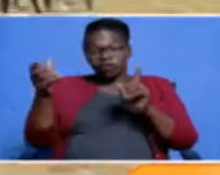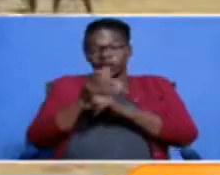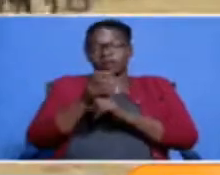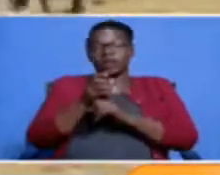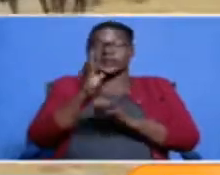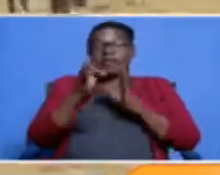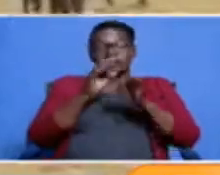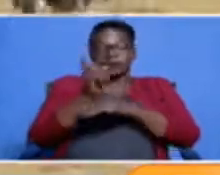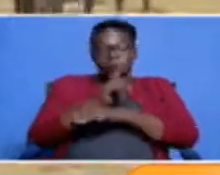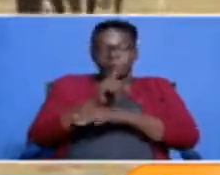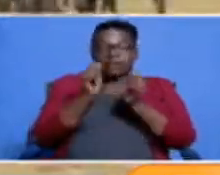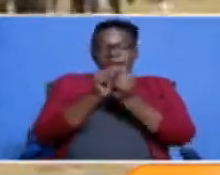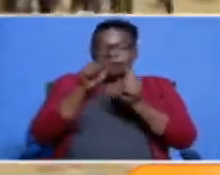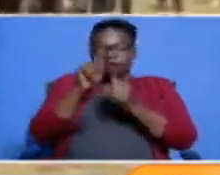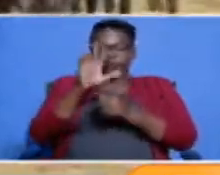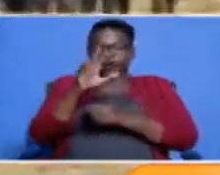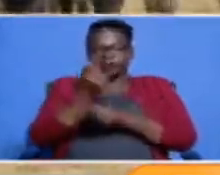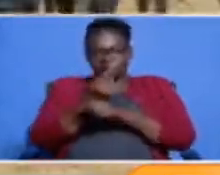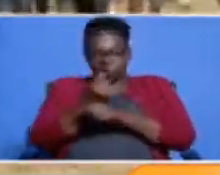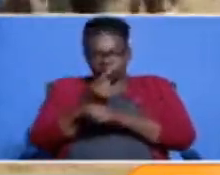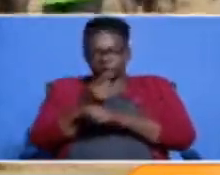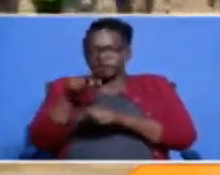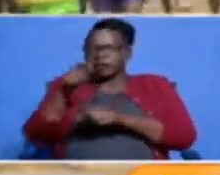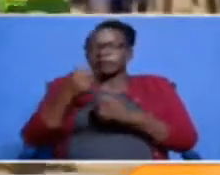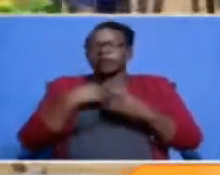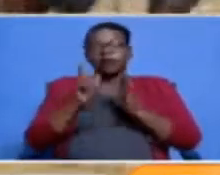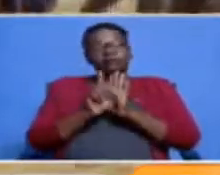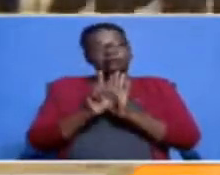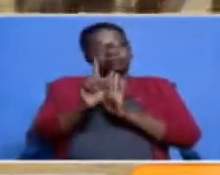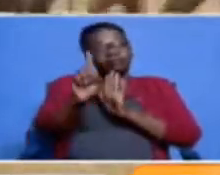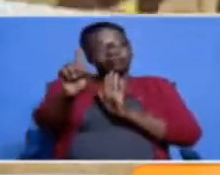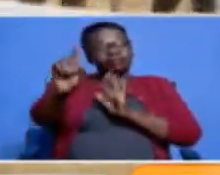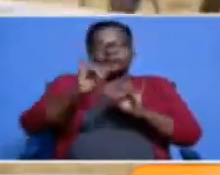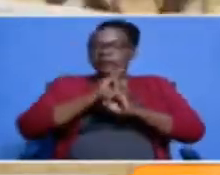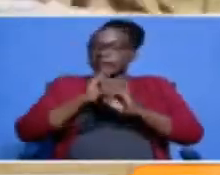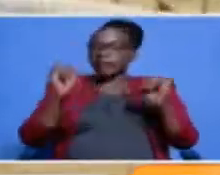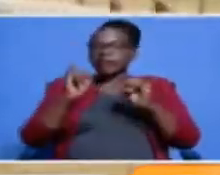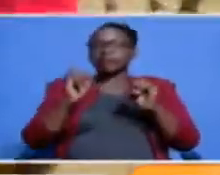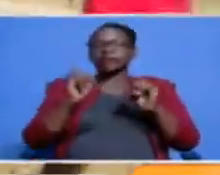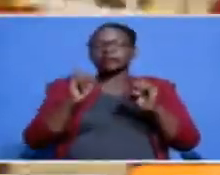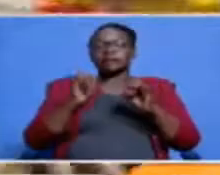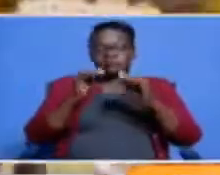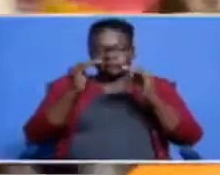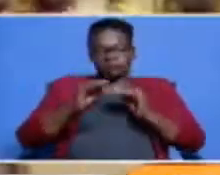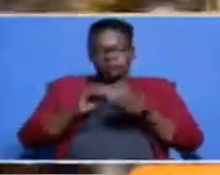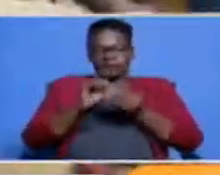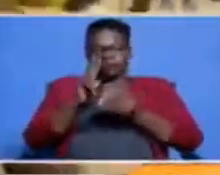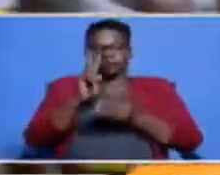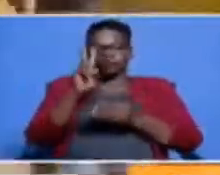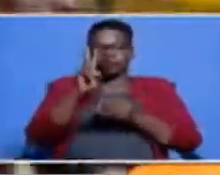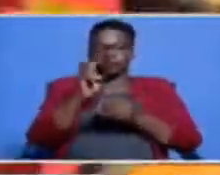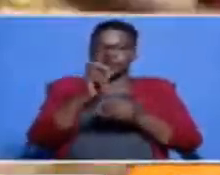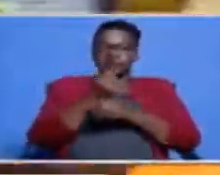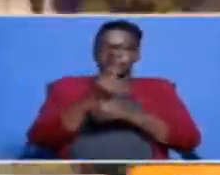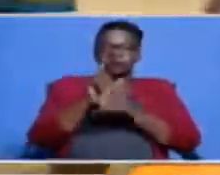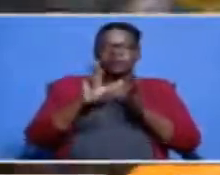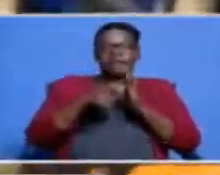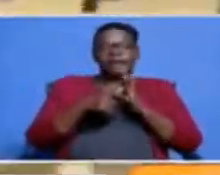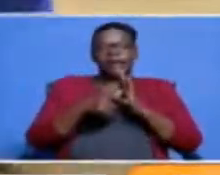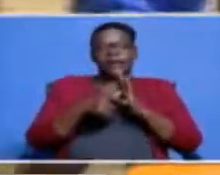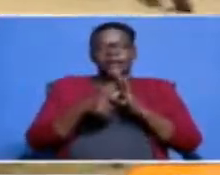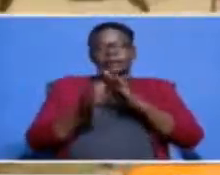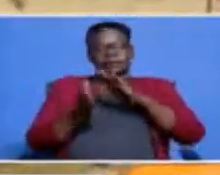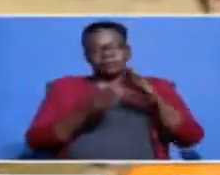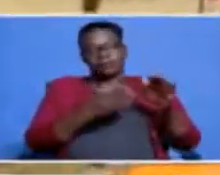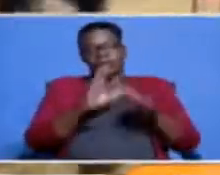33 minutes, 10.5 seconds. She had such a commanding lead that the runners-up crossed the finish line behind her 20 seconds later. Sandra